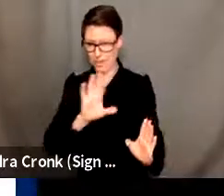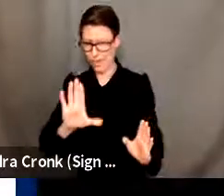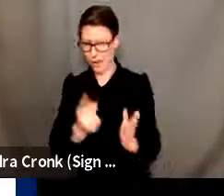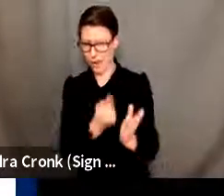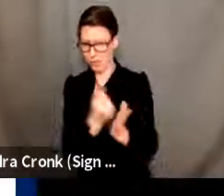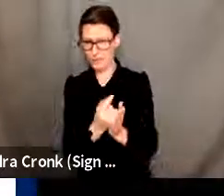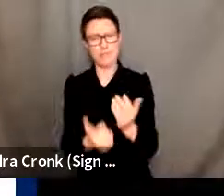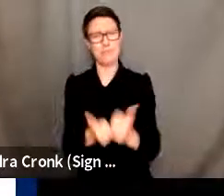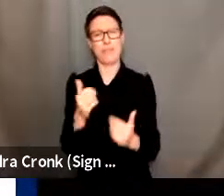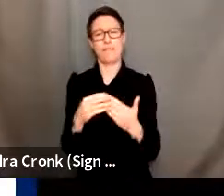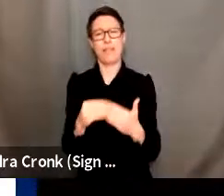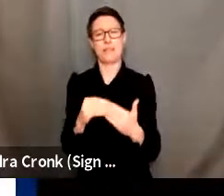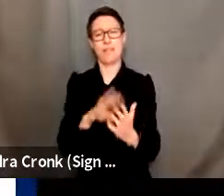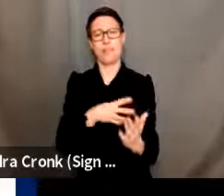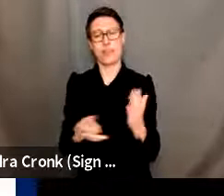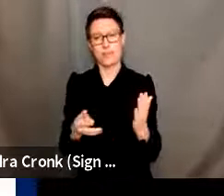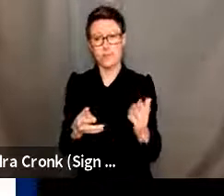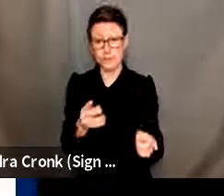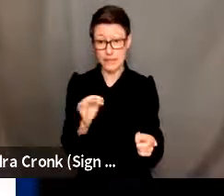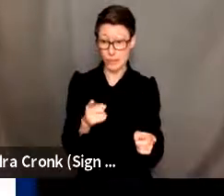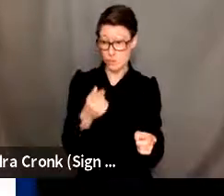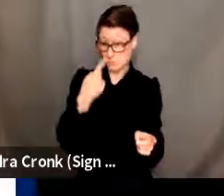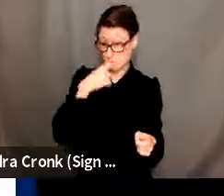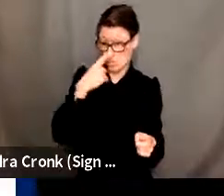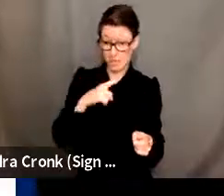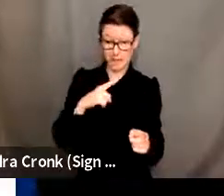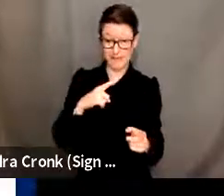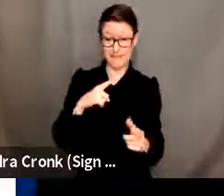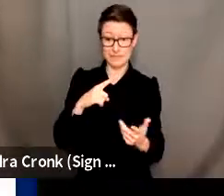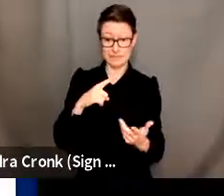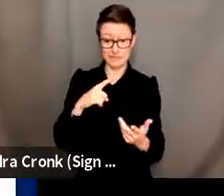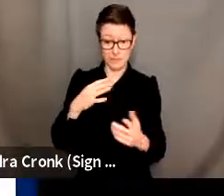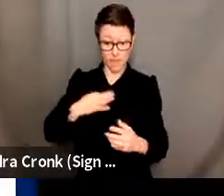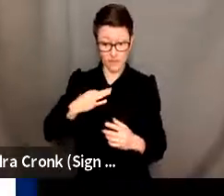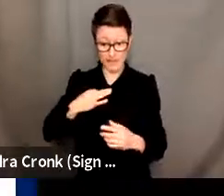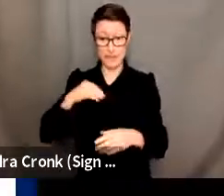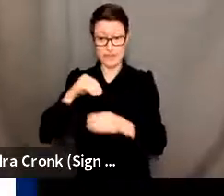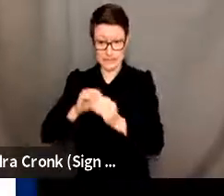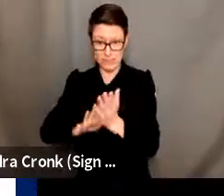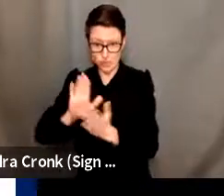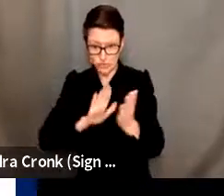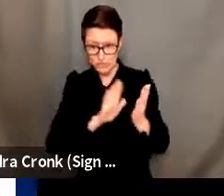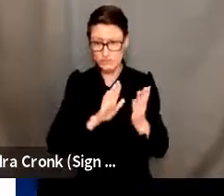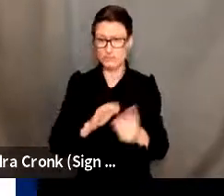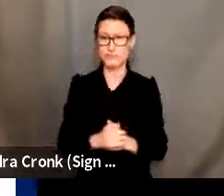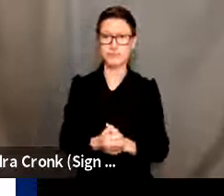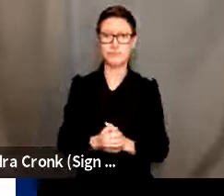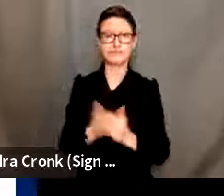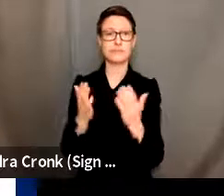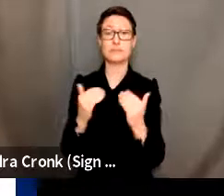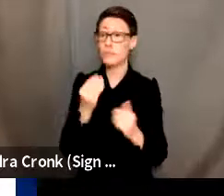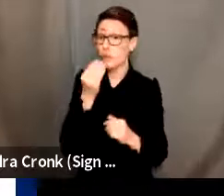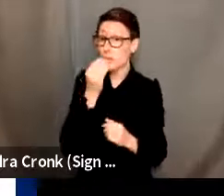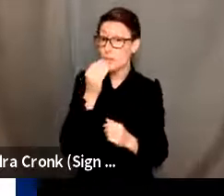option. And if you're comfortable with doing in-site or on-site volunteering. With our food distributions, these are about 2